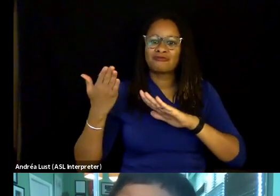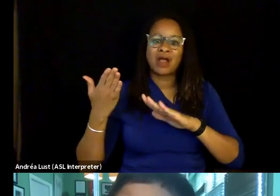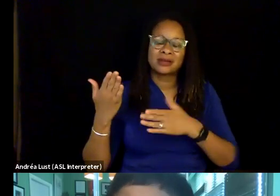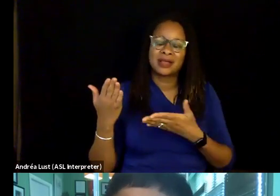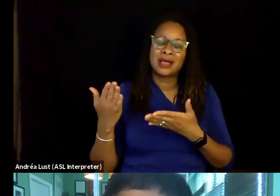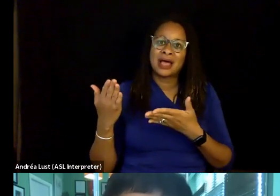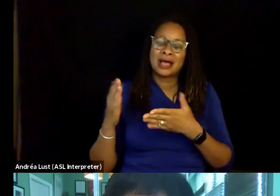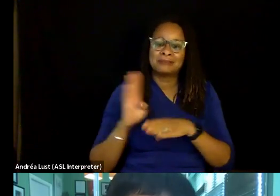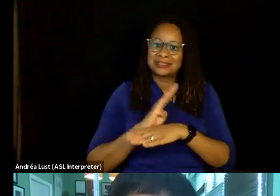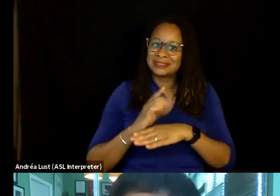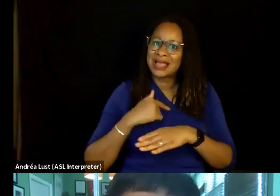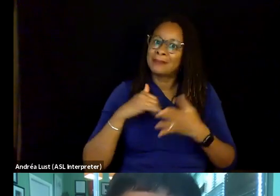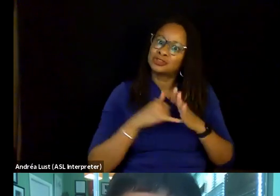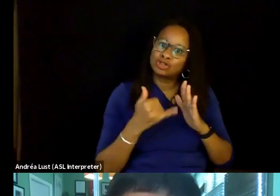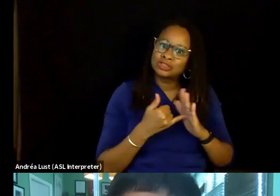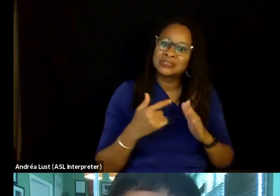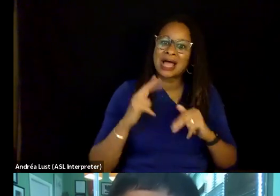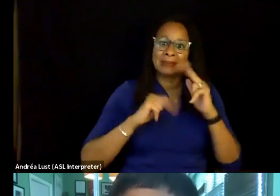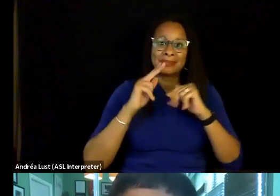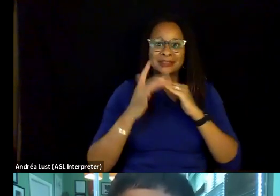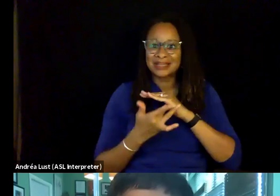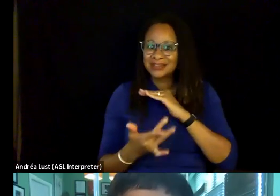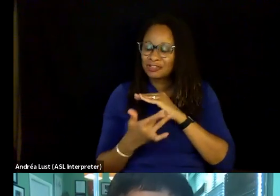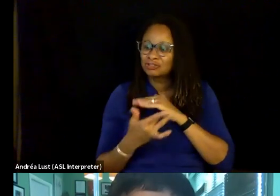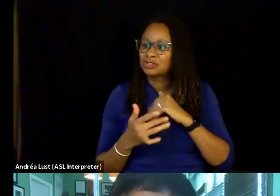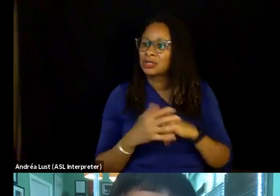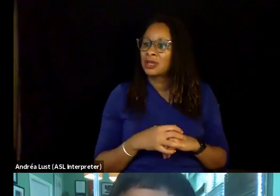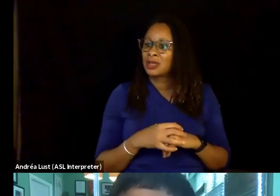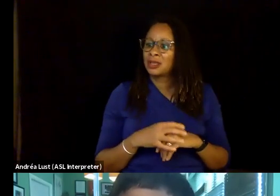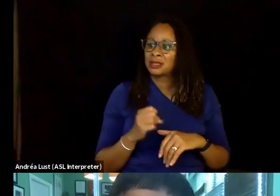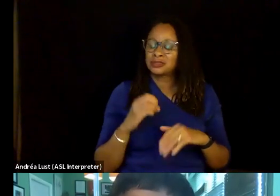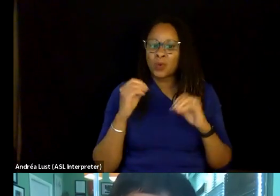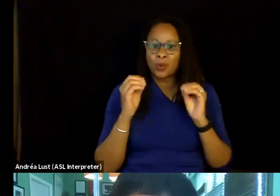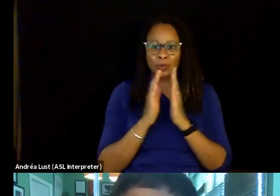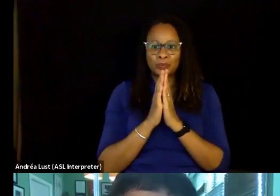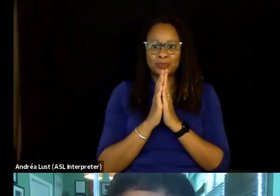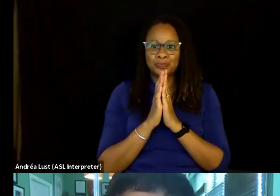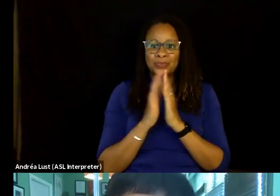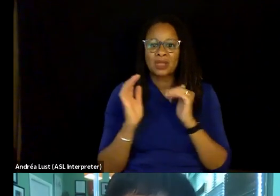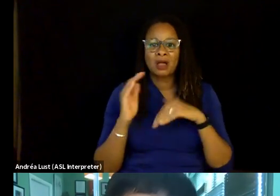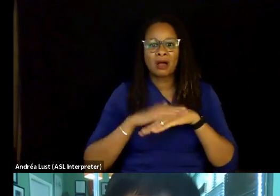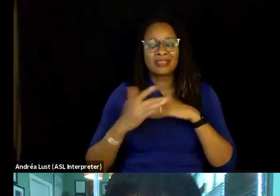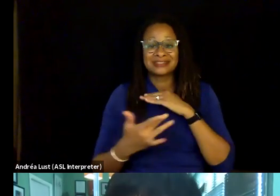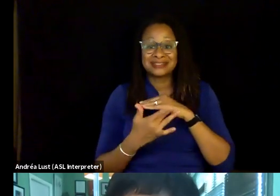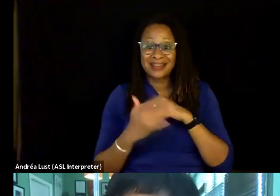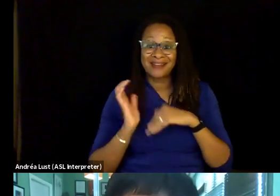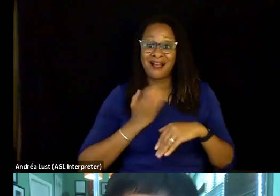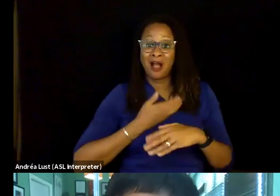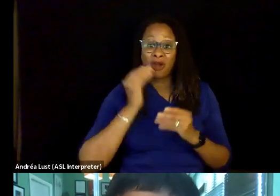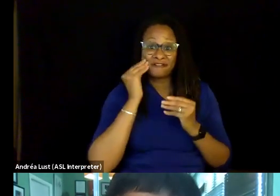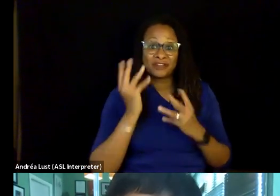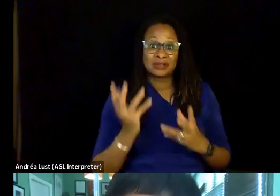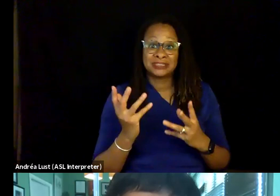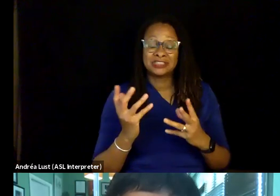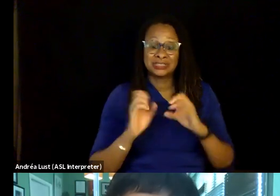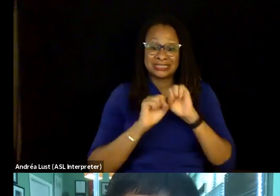a journalist, I build technology. And so, you know, on the tech front, our information ecosystem